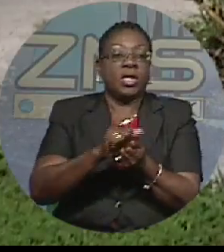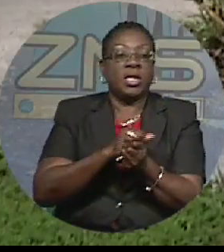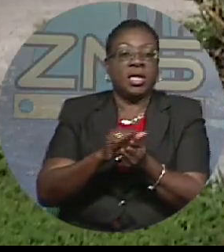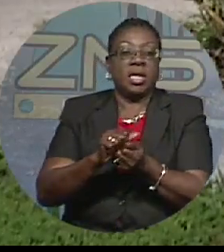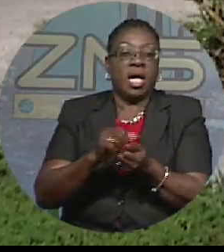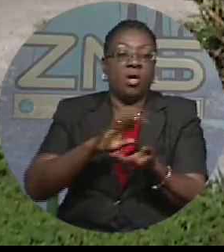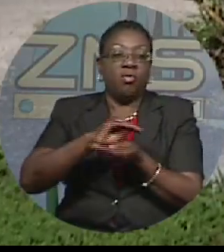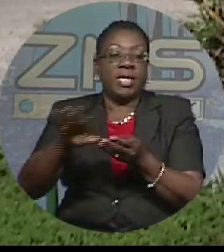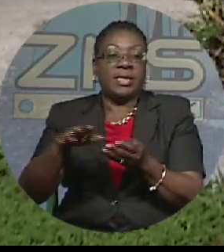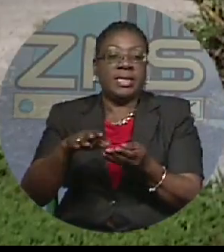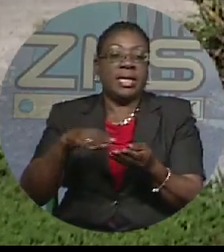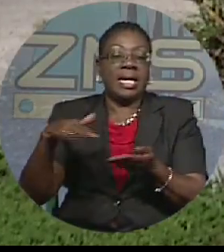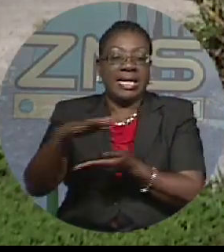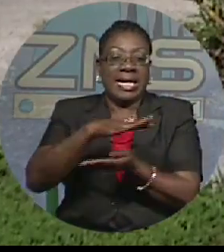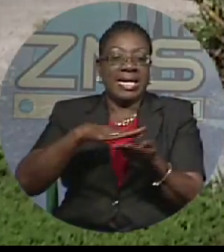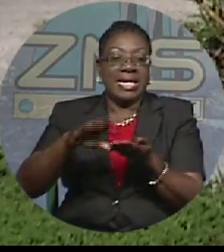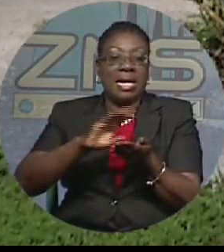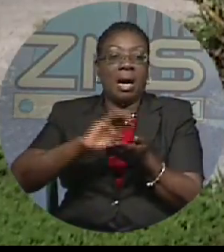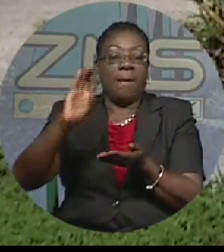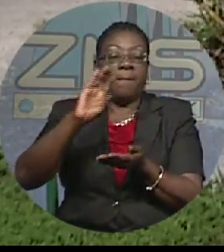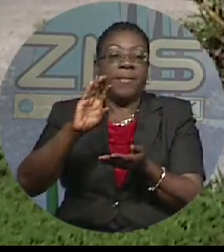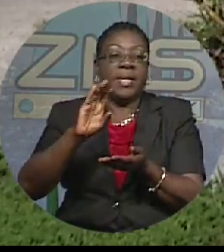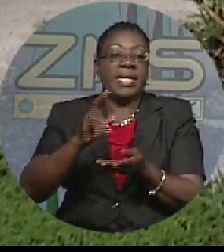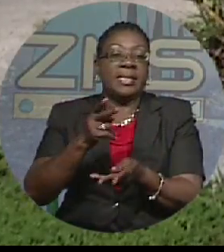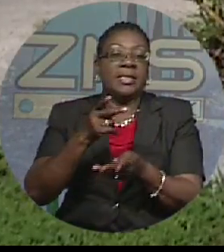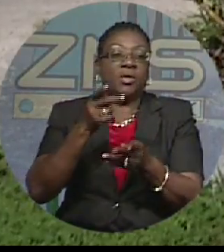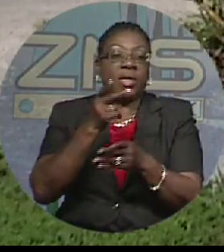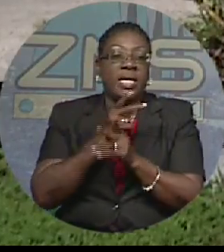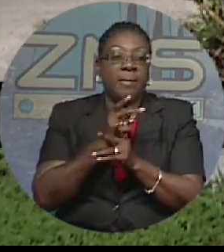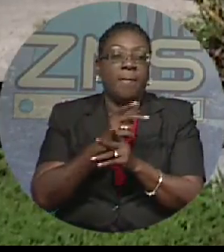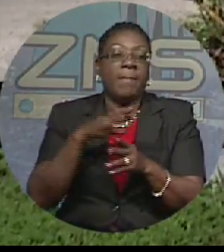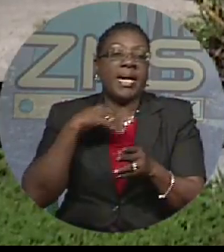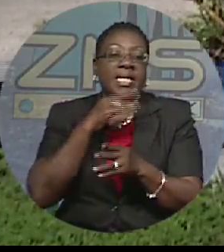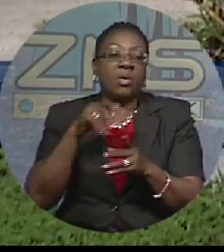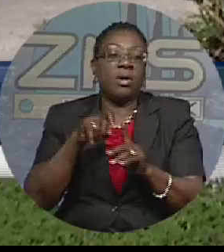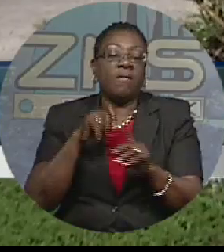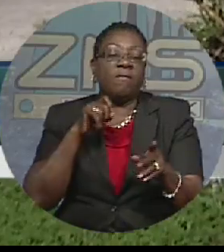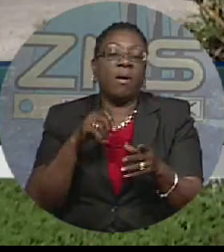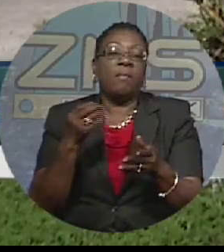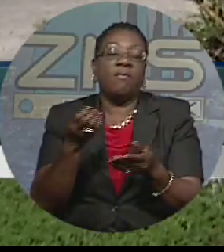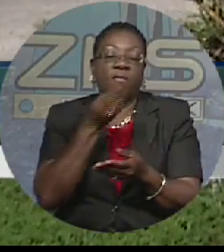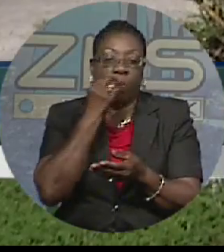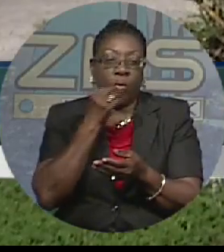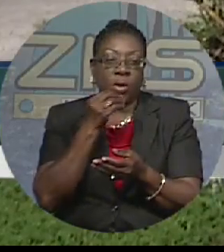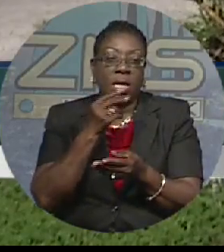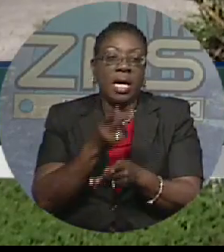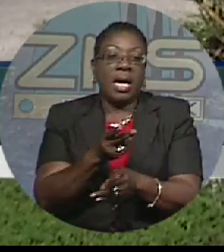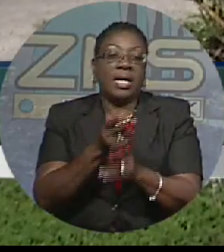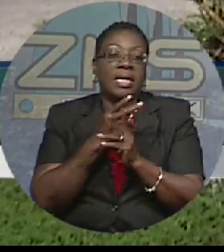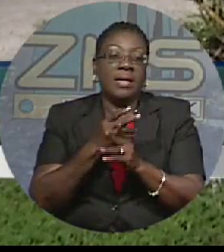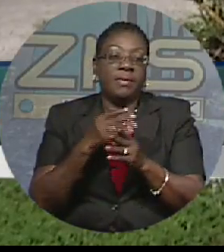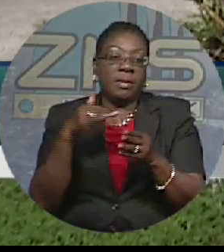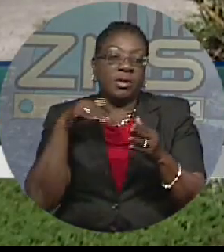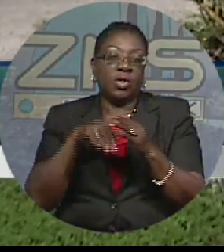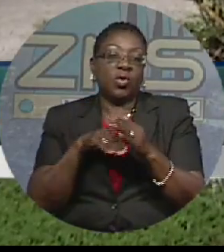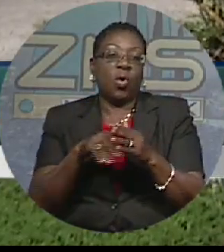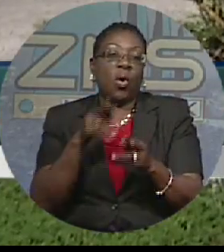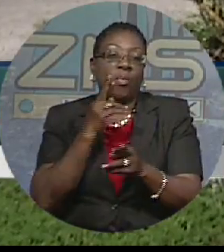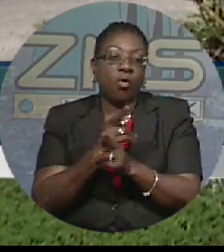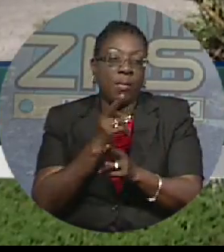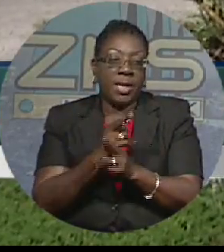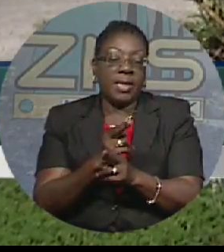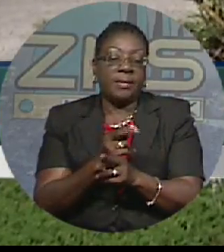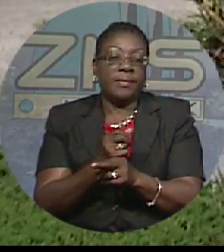and sanitizing are key to eliminating bacteria, and cooked foods should be stored in shallow containers to allow for thorough